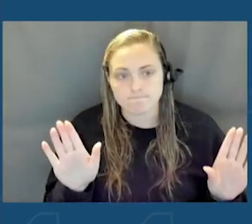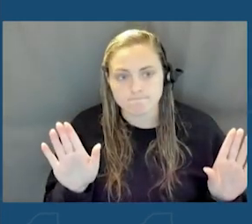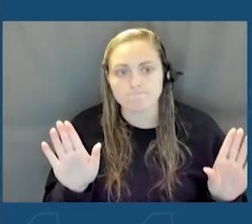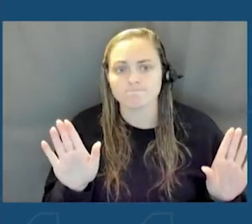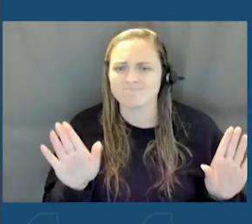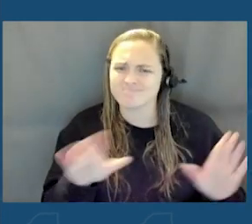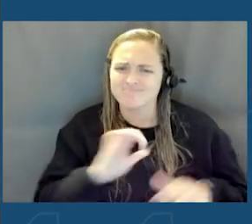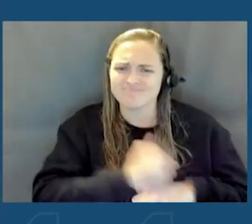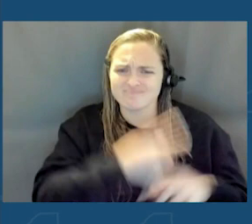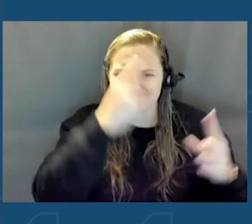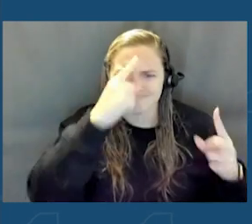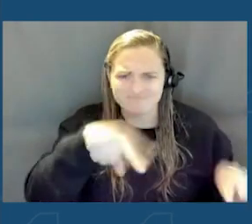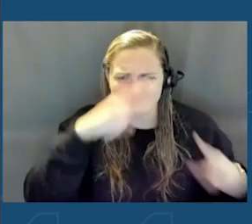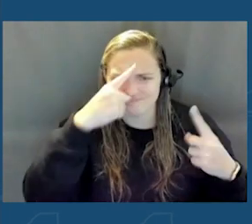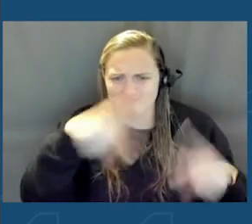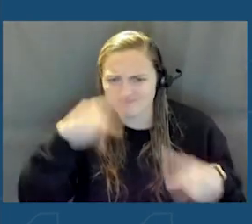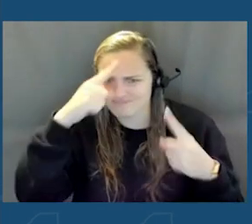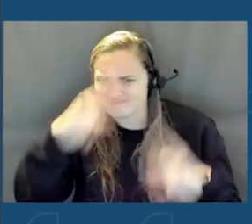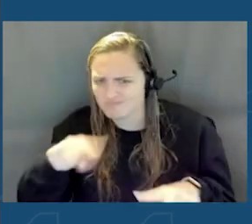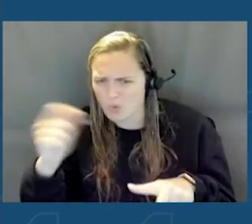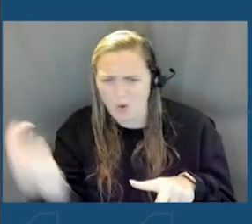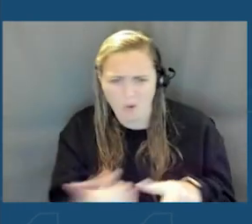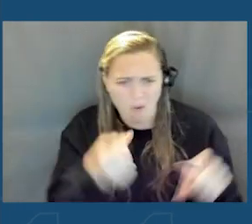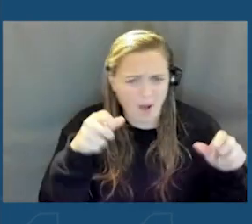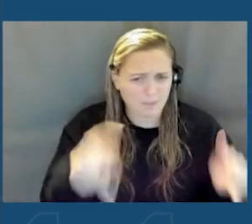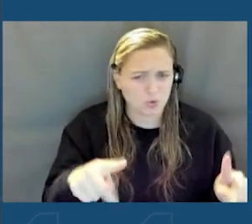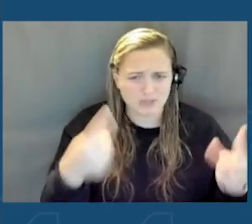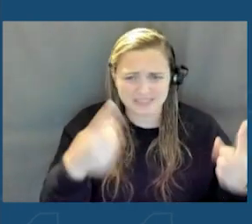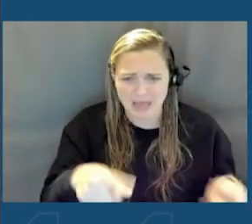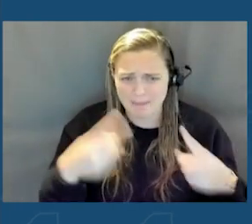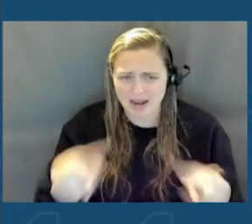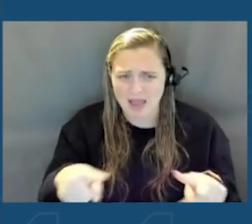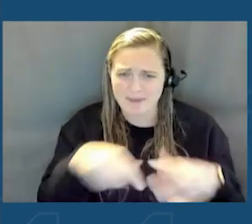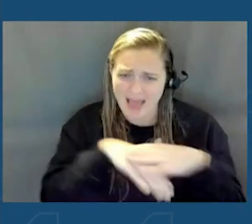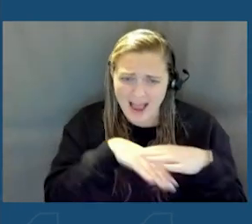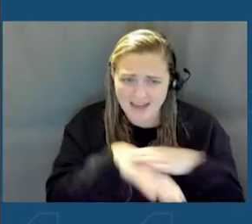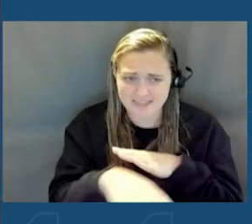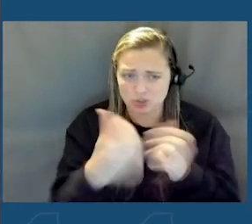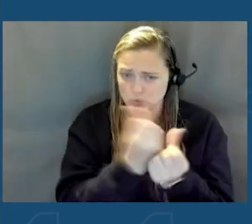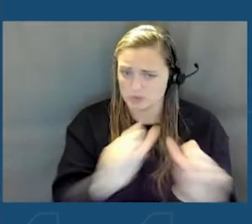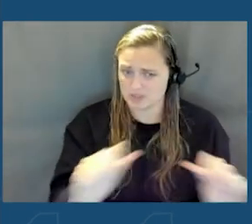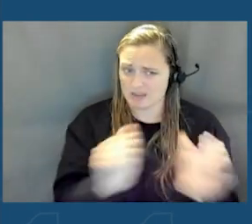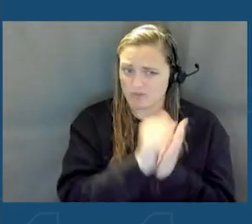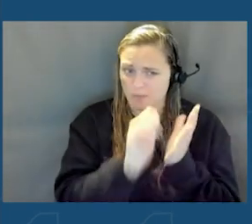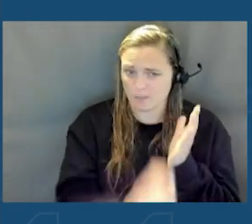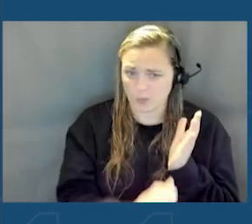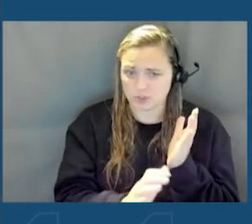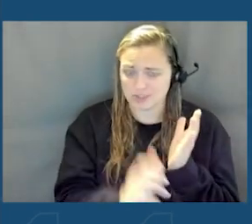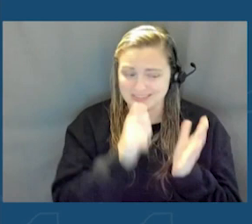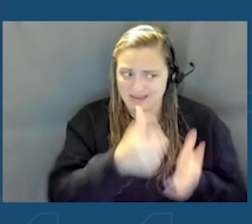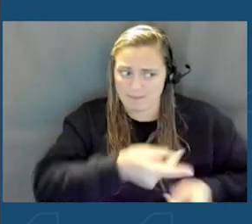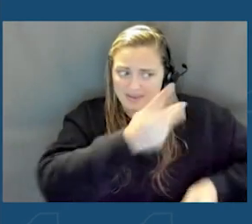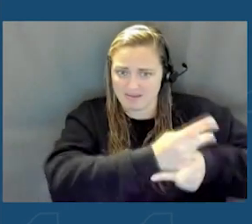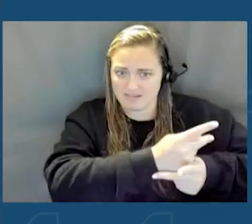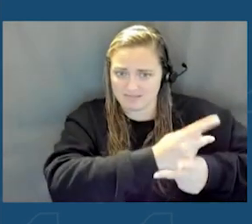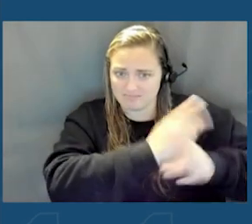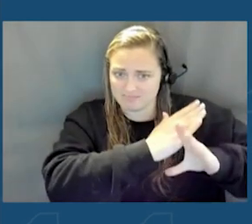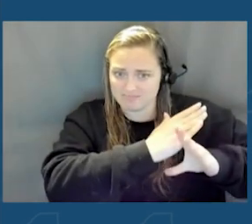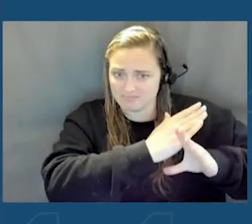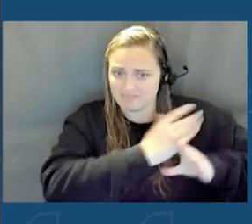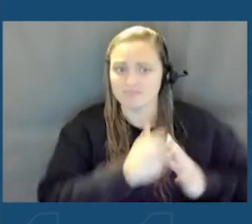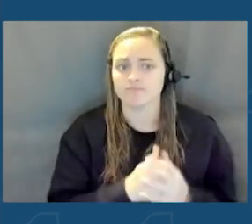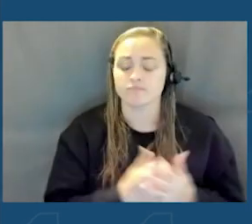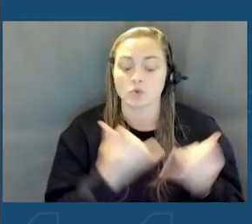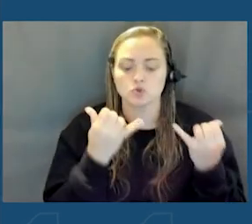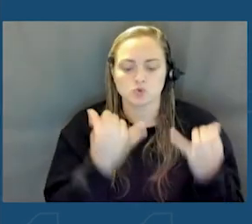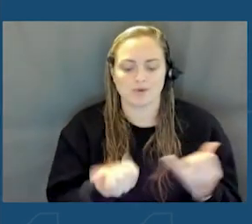with every opportunity that is passed and access to safe abortion care isn't being safeguarded. Today, we are laying down the foundation